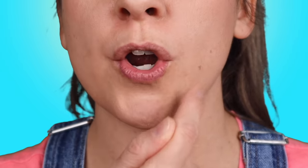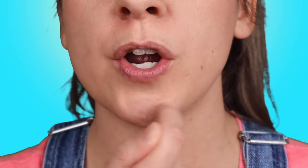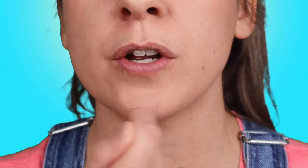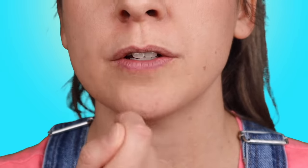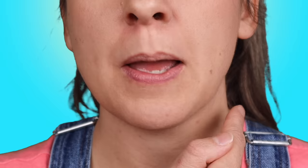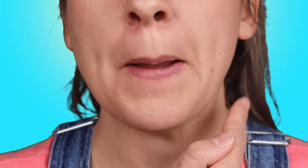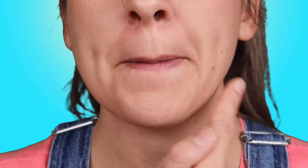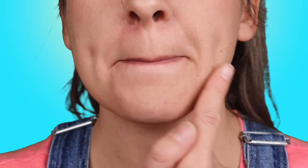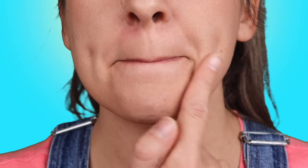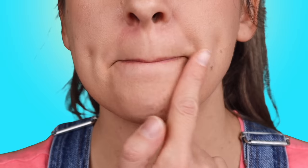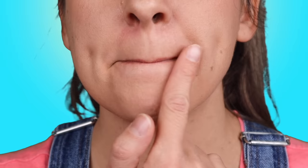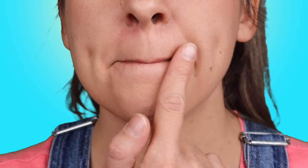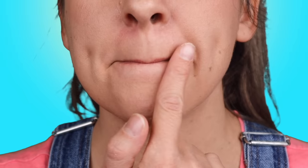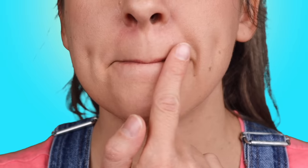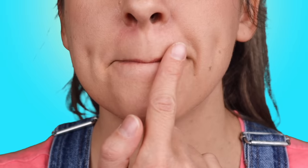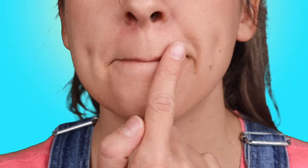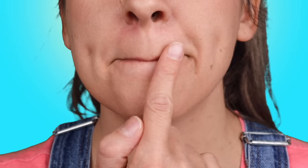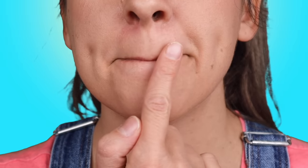More.